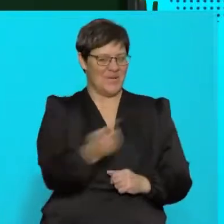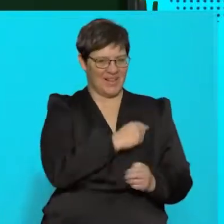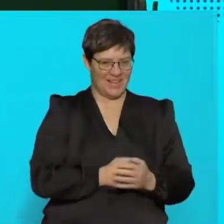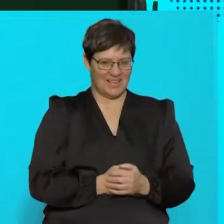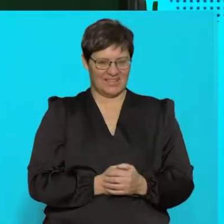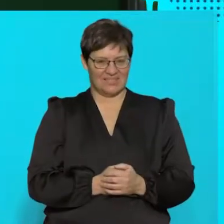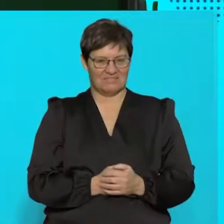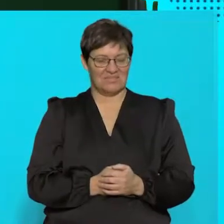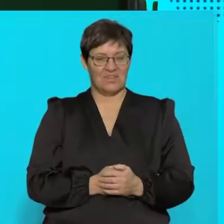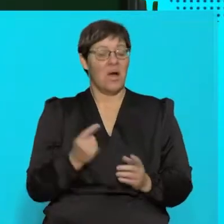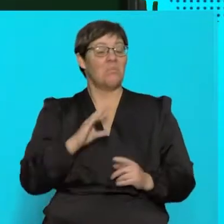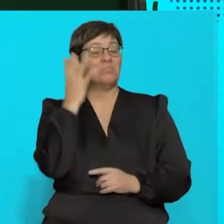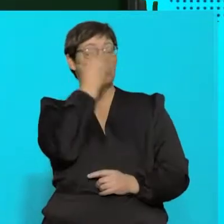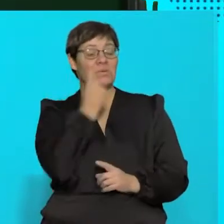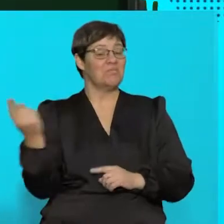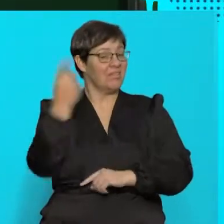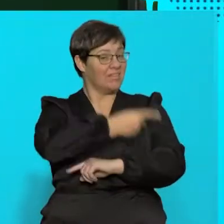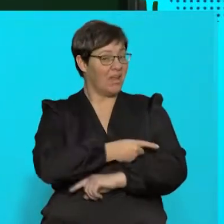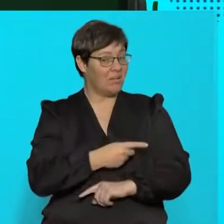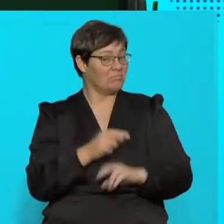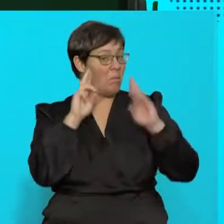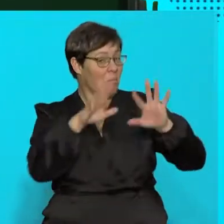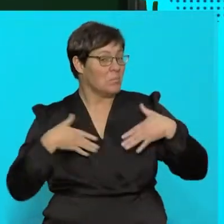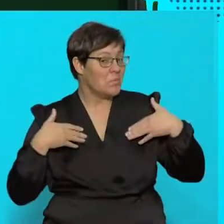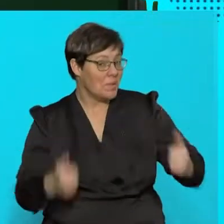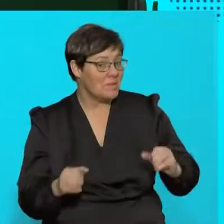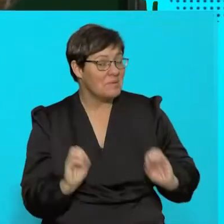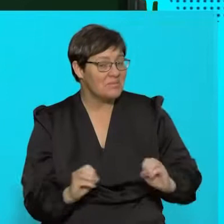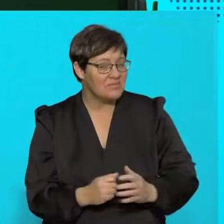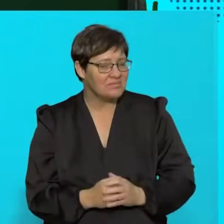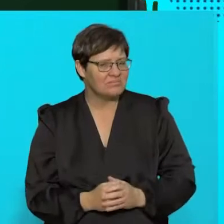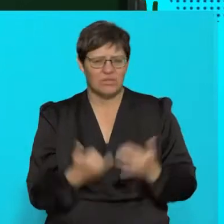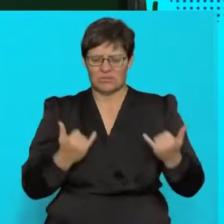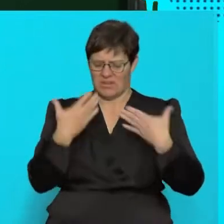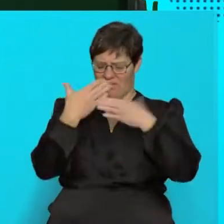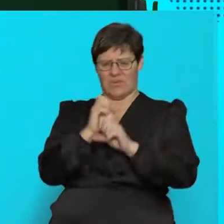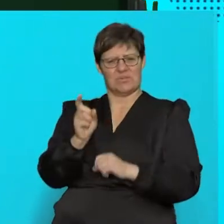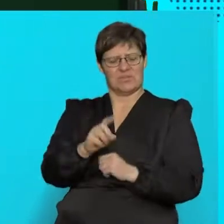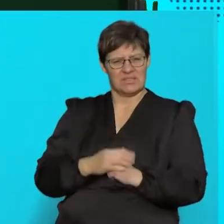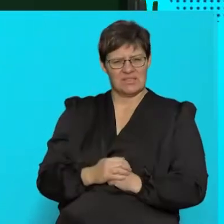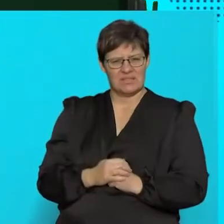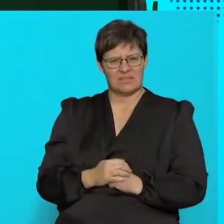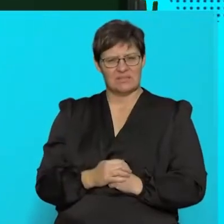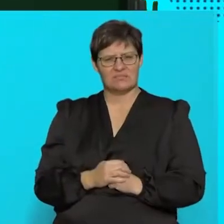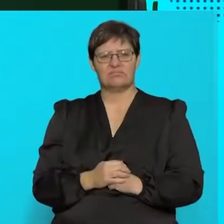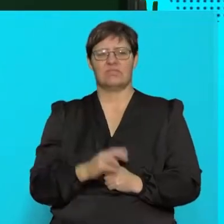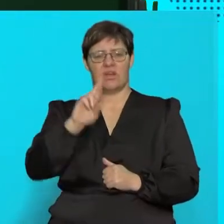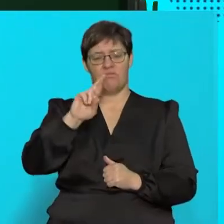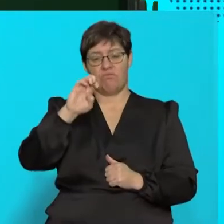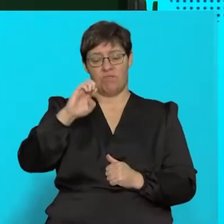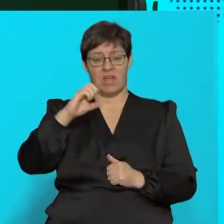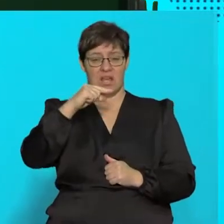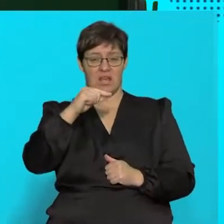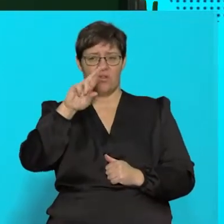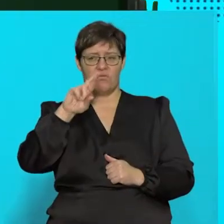Hello out there. I hope you're doing well on this beautiful day. What is our focus today? Today what we'd like to focus on is